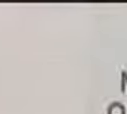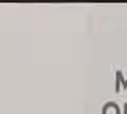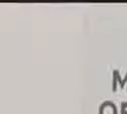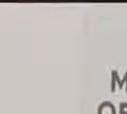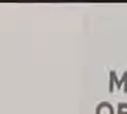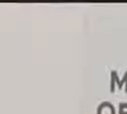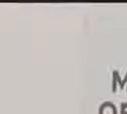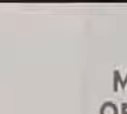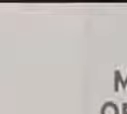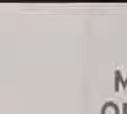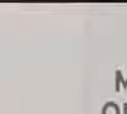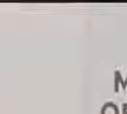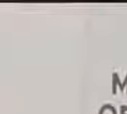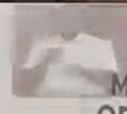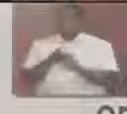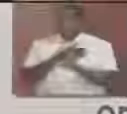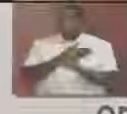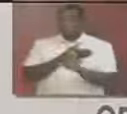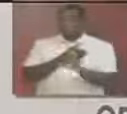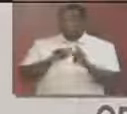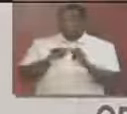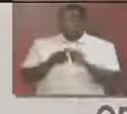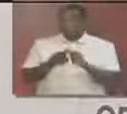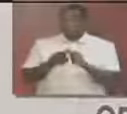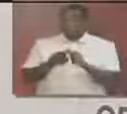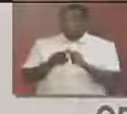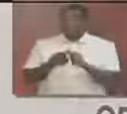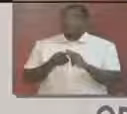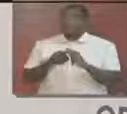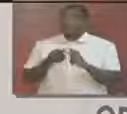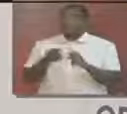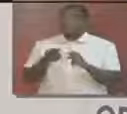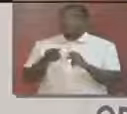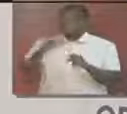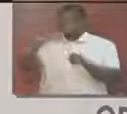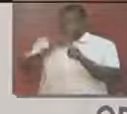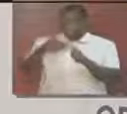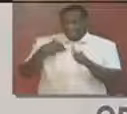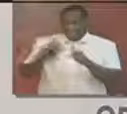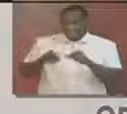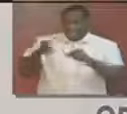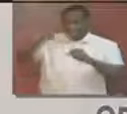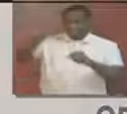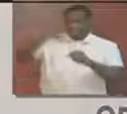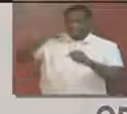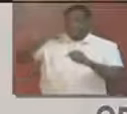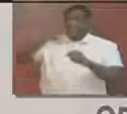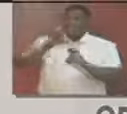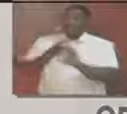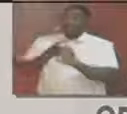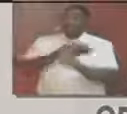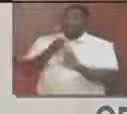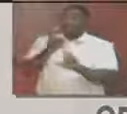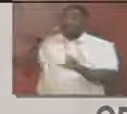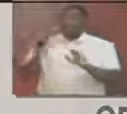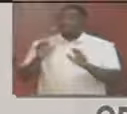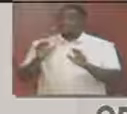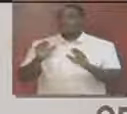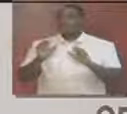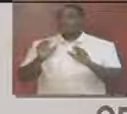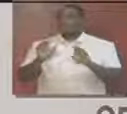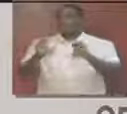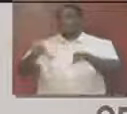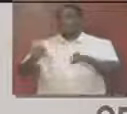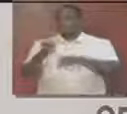from the beginning. When we had our surge prior, even before the other Caribbean islands had theirs. So we